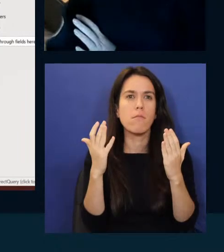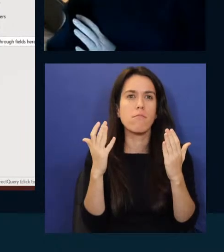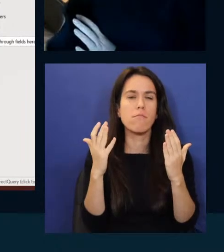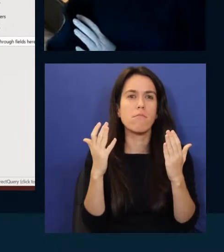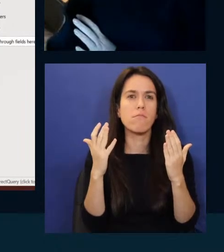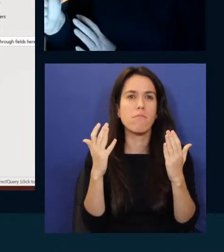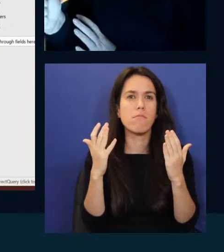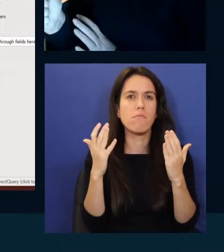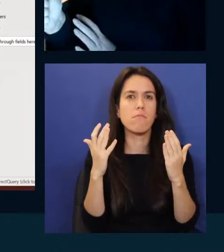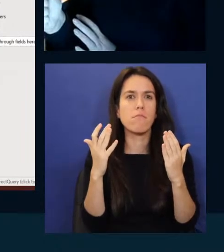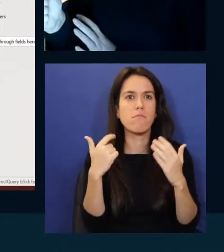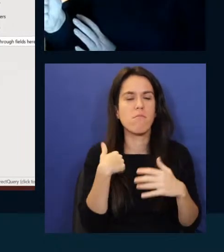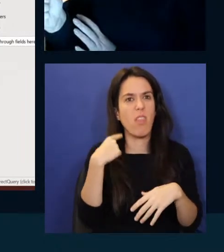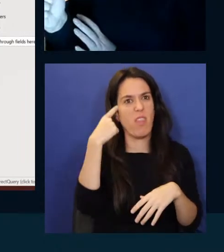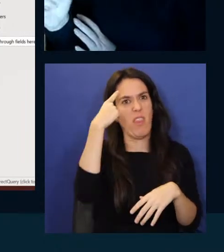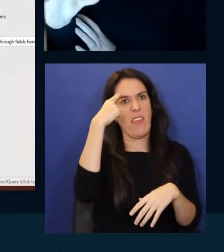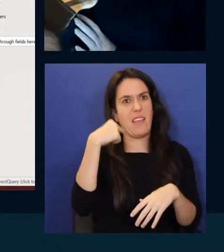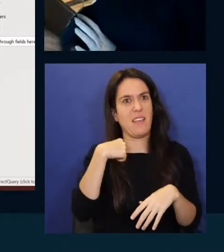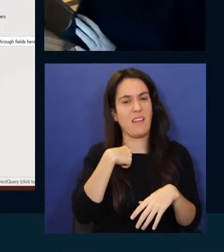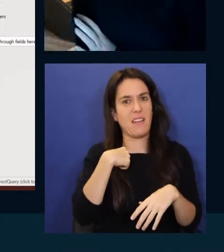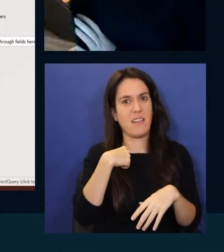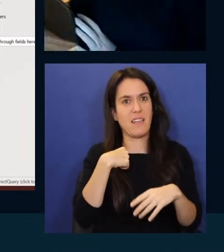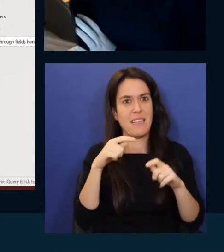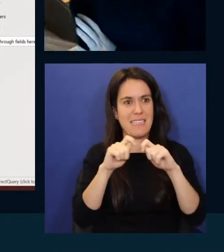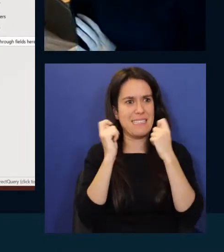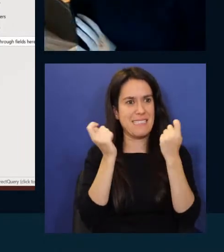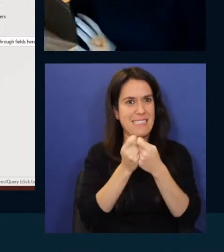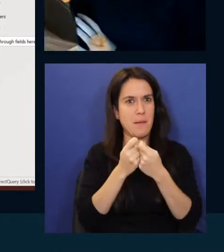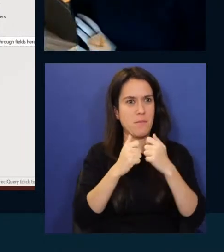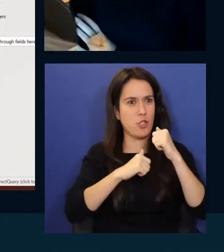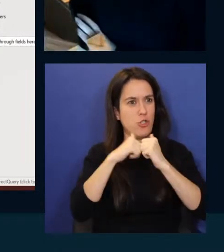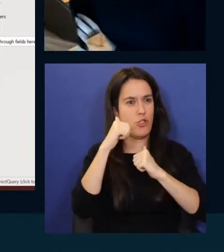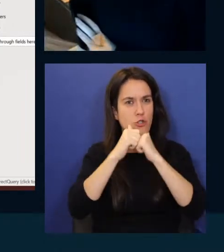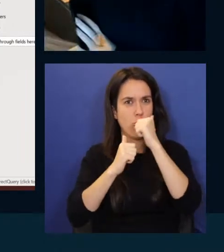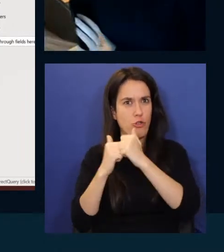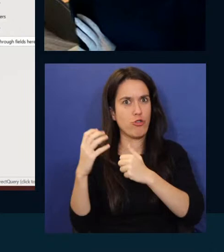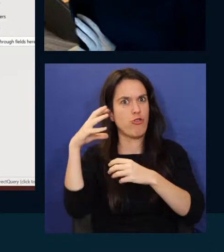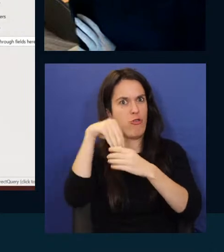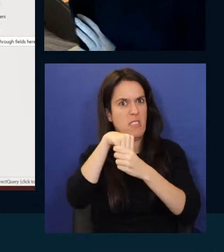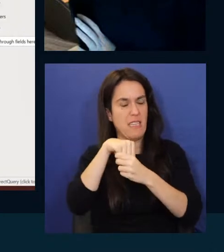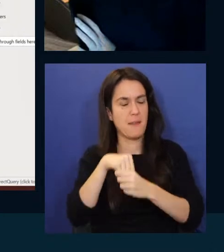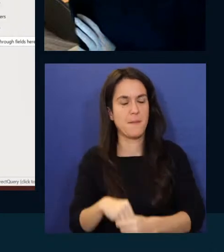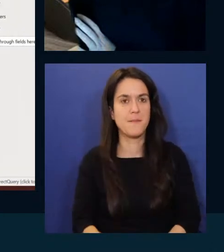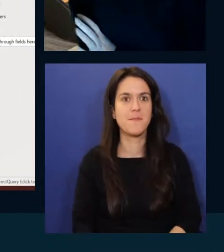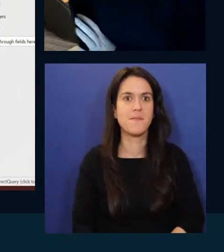I'm not that into the whole Teams infrastructure part of things.